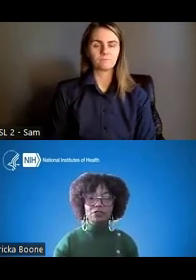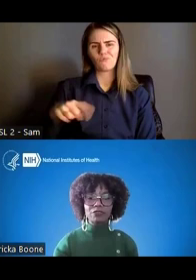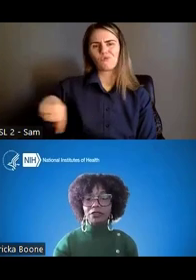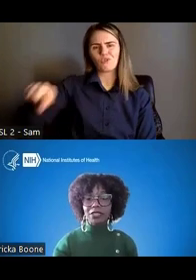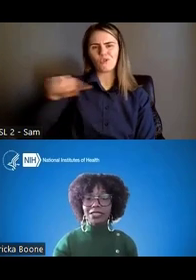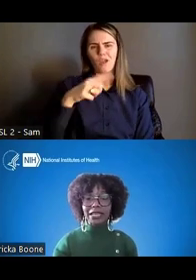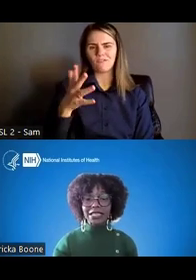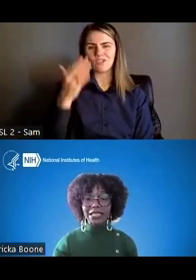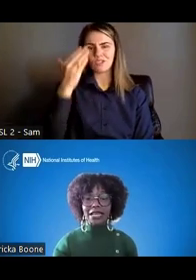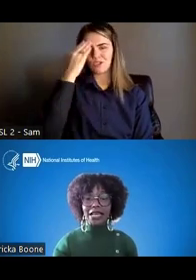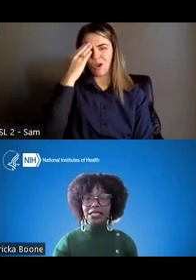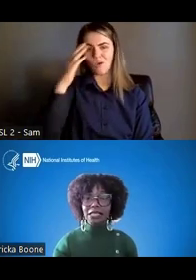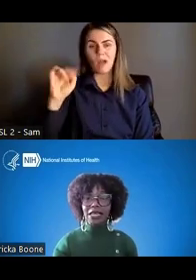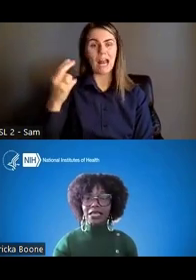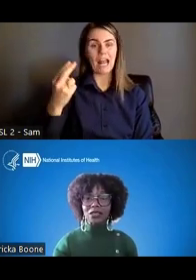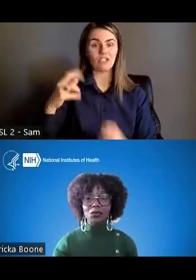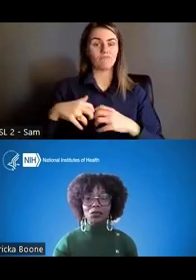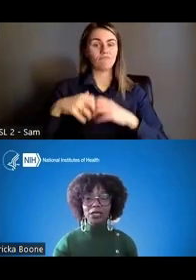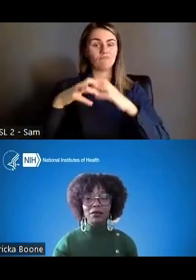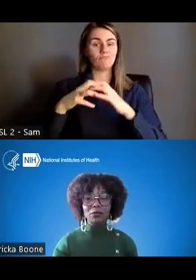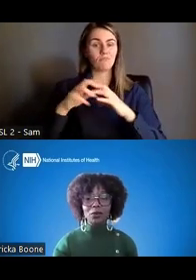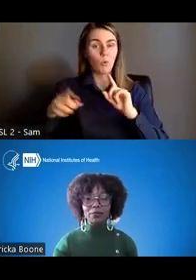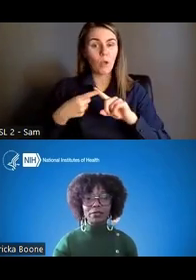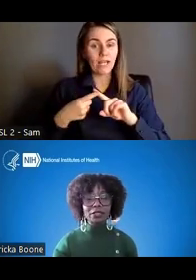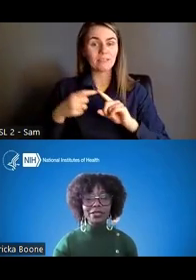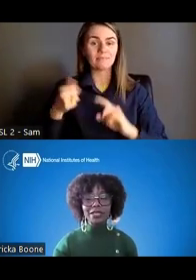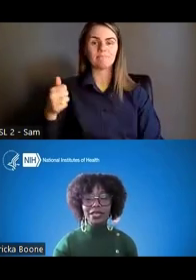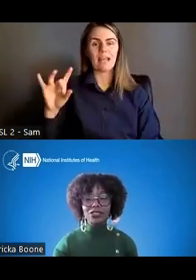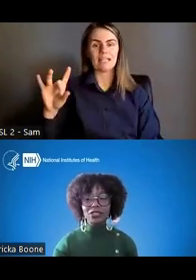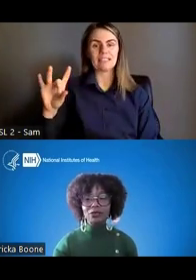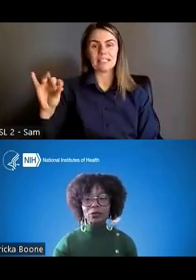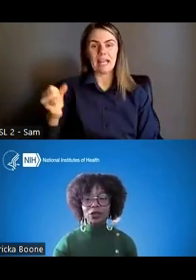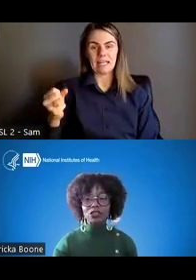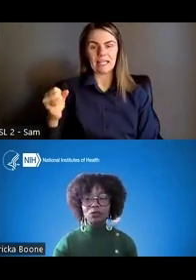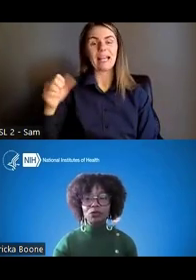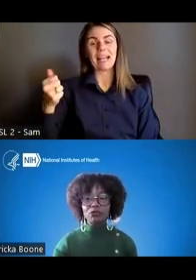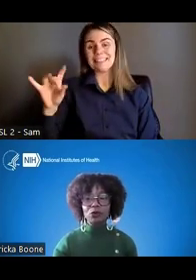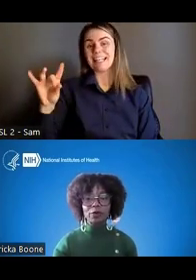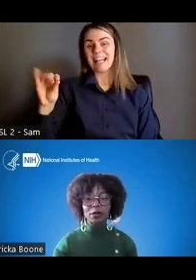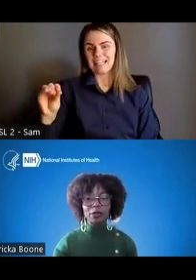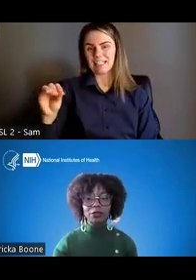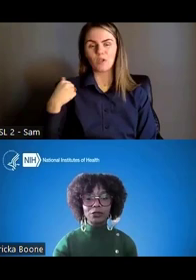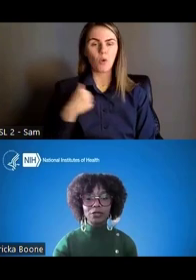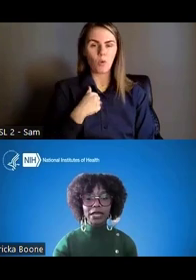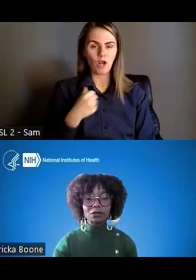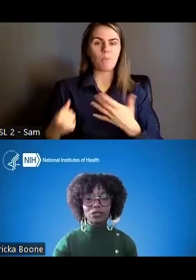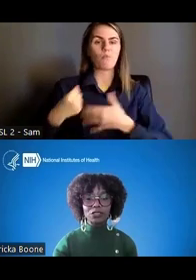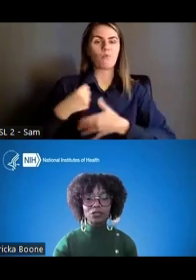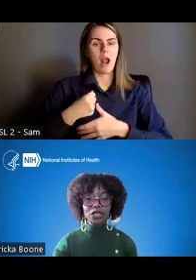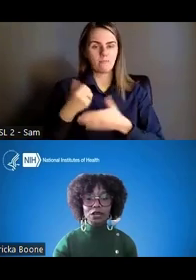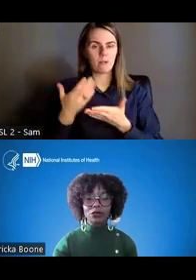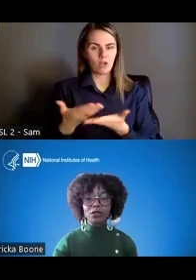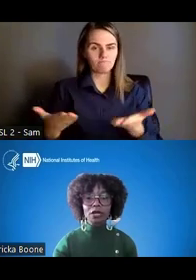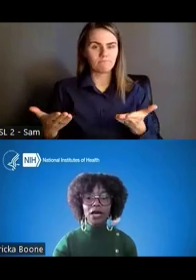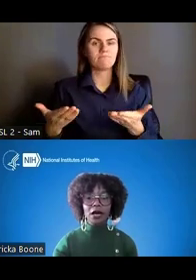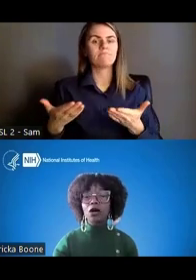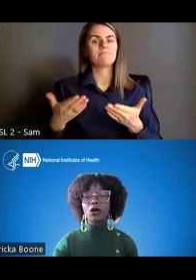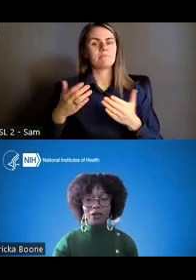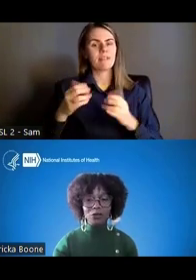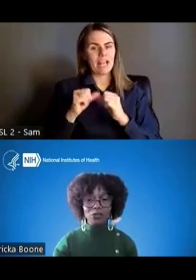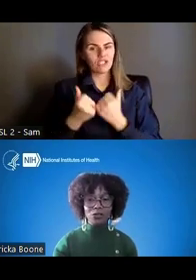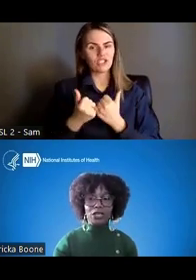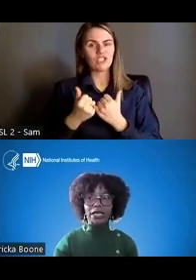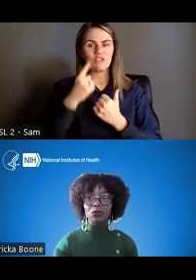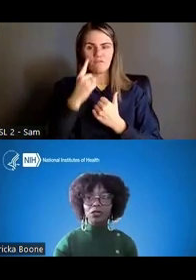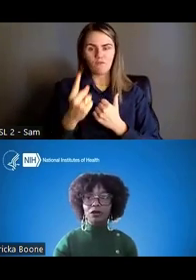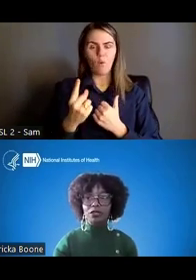was founded in 1880, and we are the primary U.S. agency responsible for biomedical and research health, or